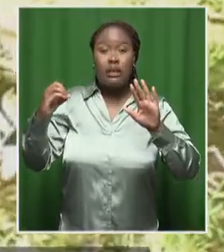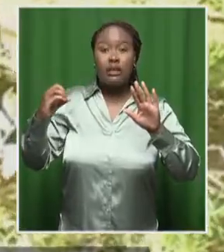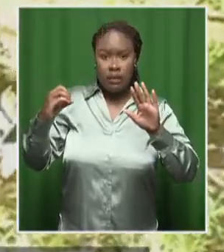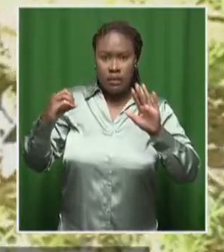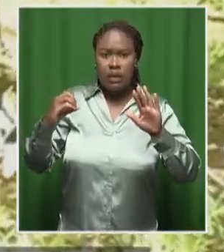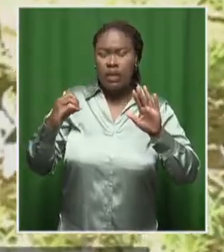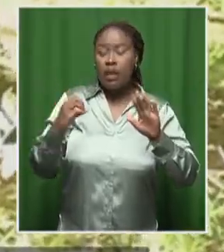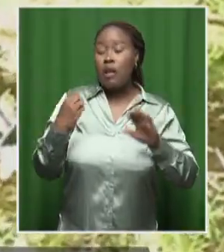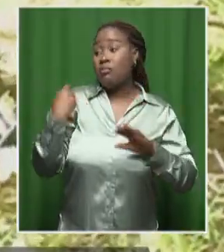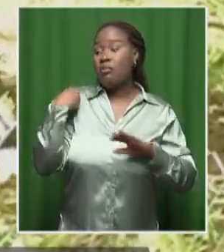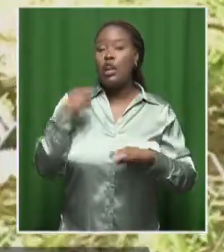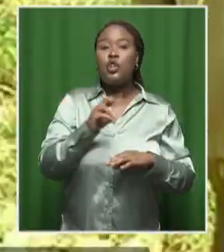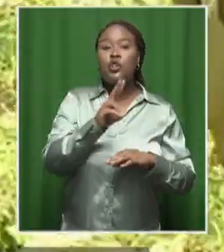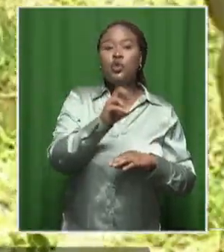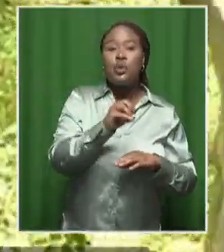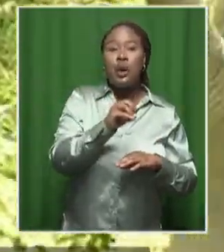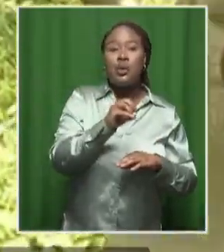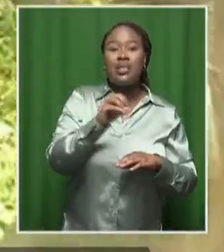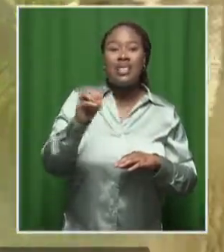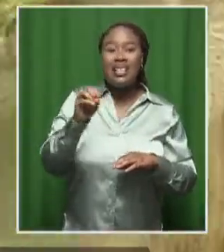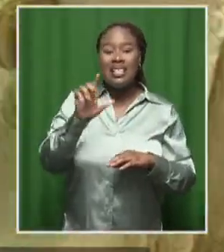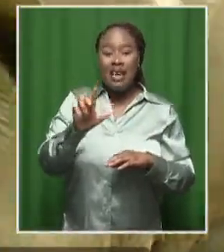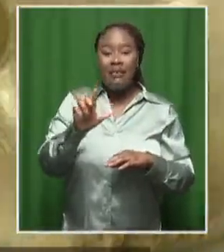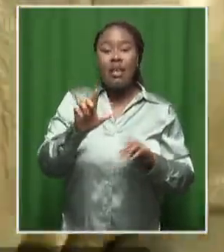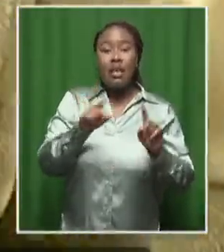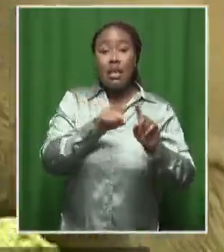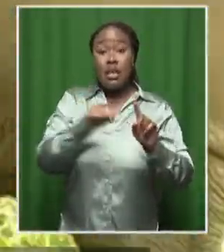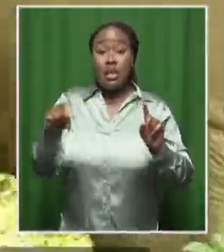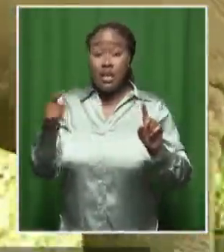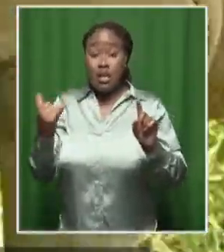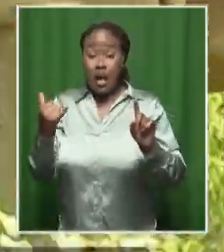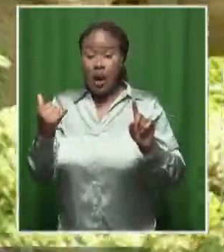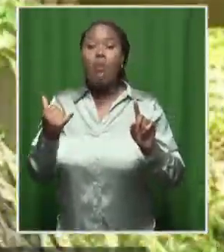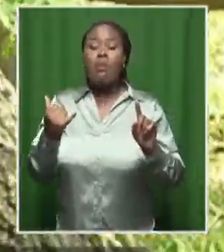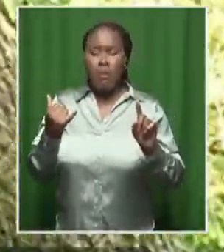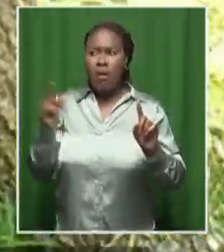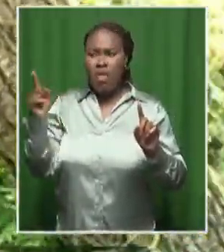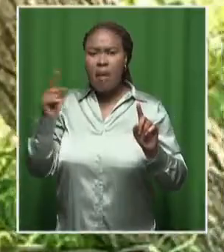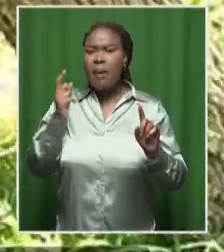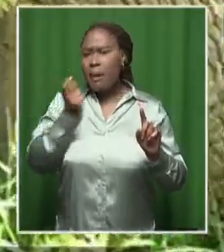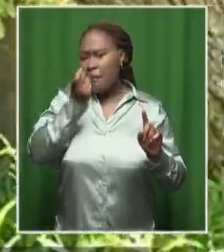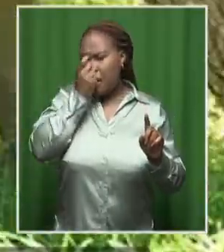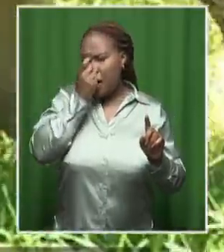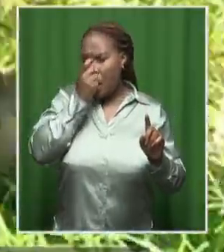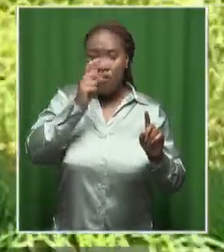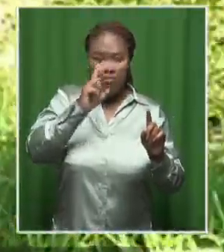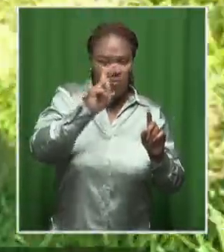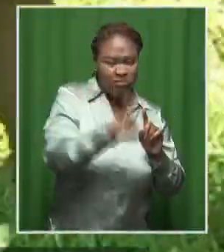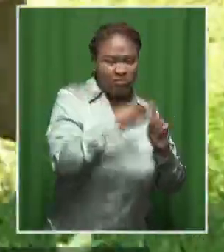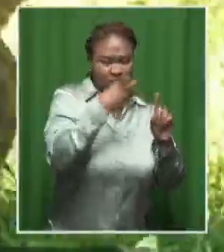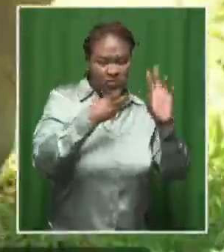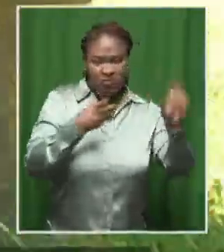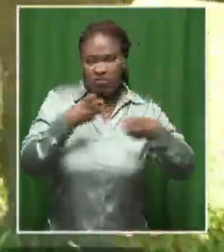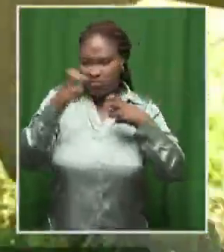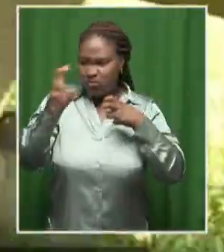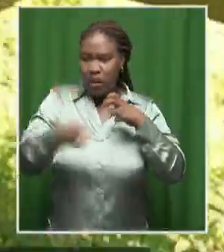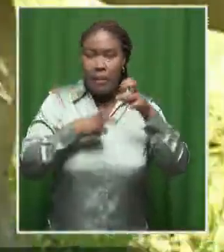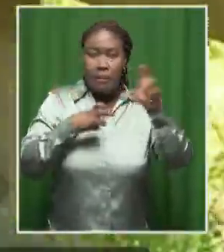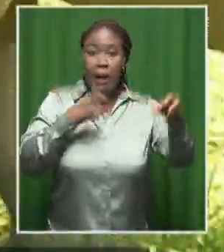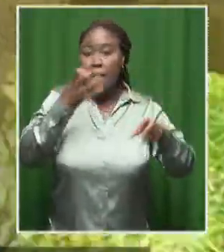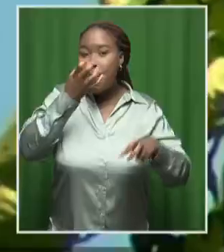horns since 2007. They are generally poached for traditional medicine and the commodity stockpiling